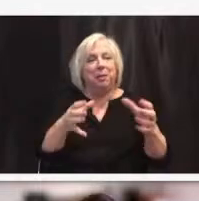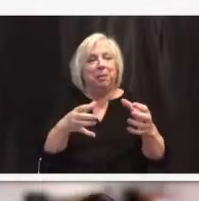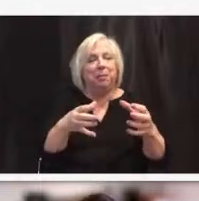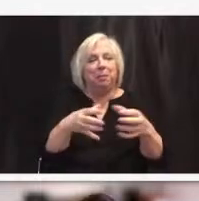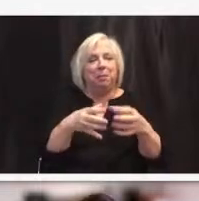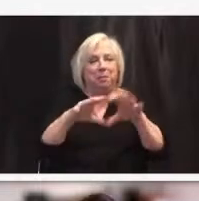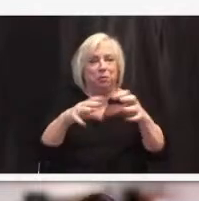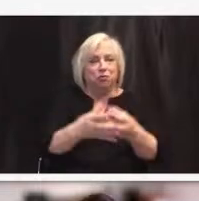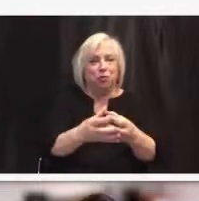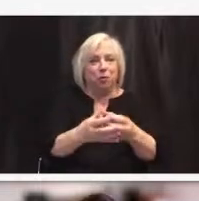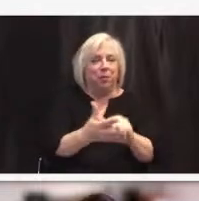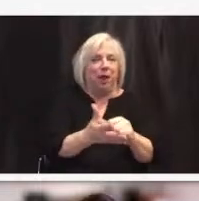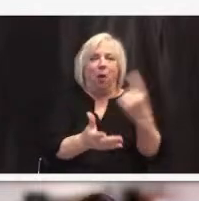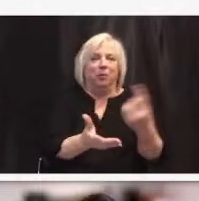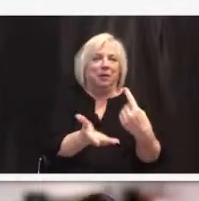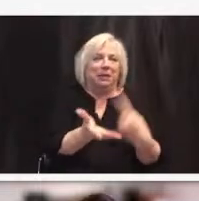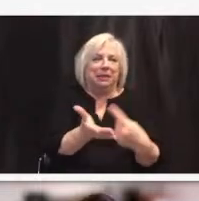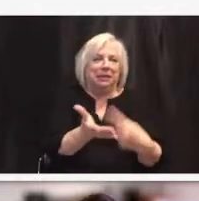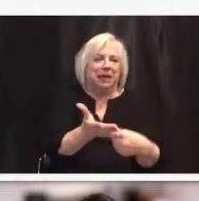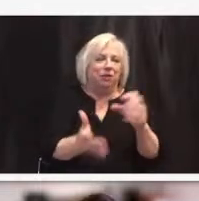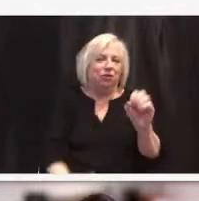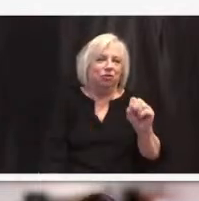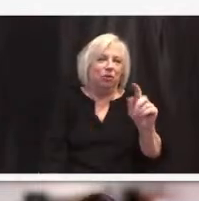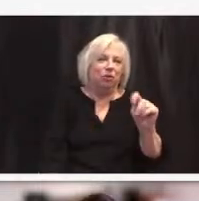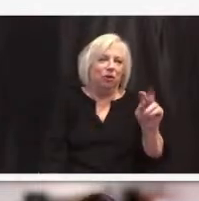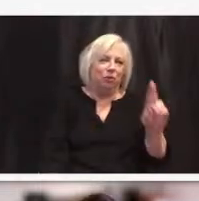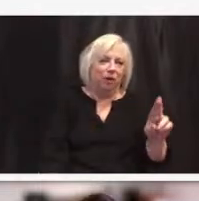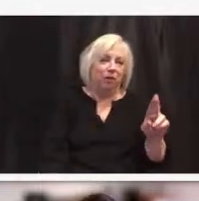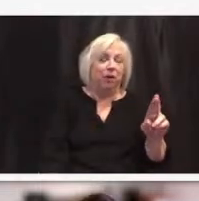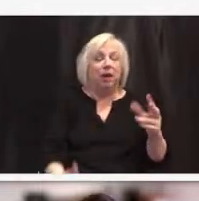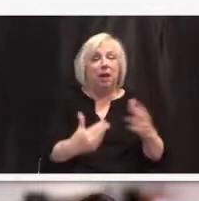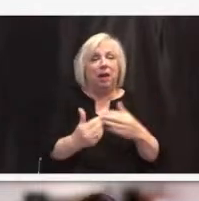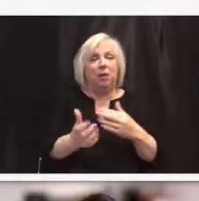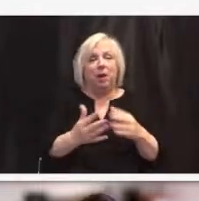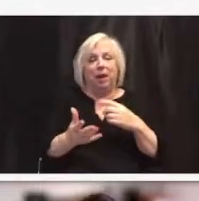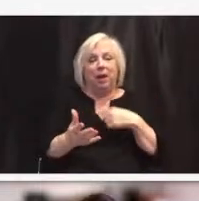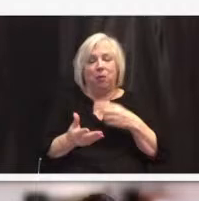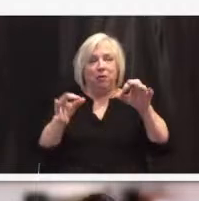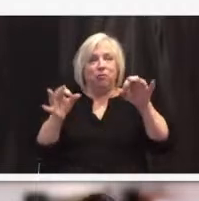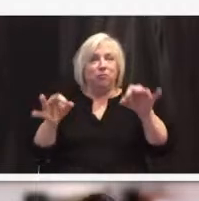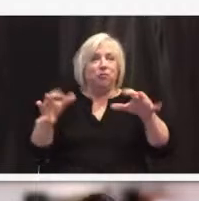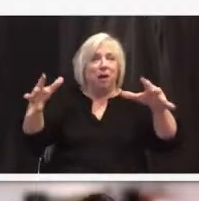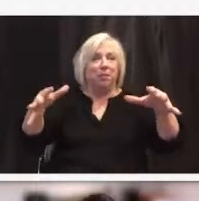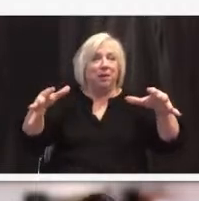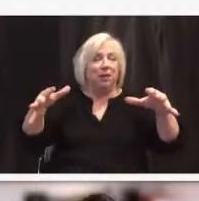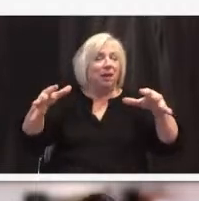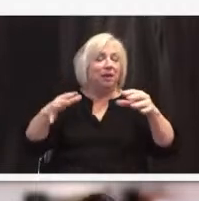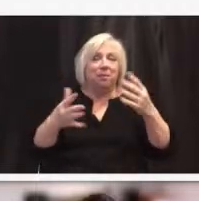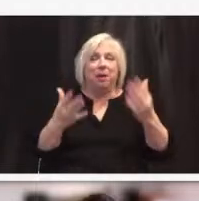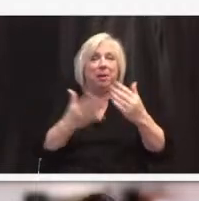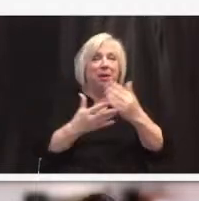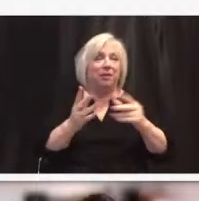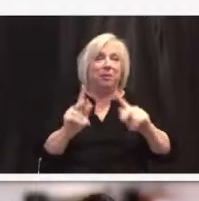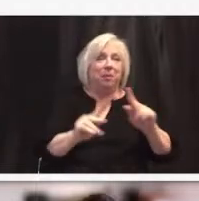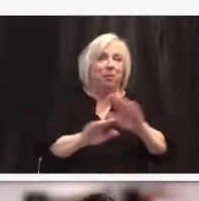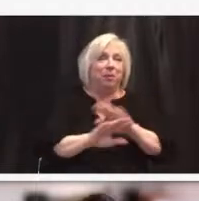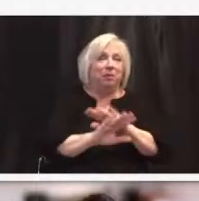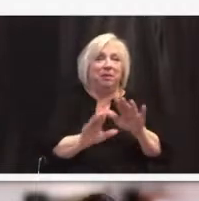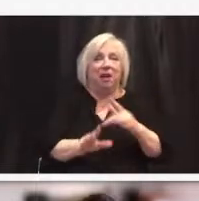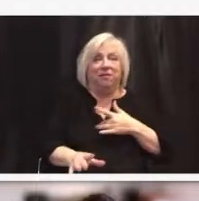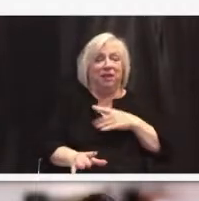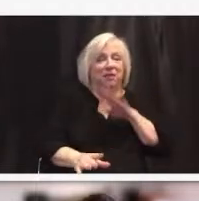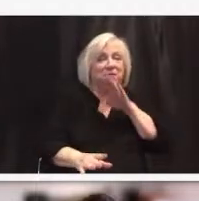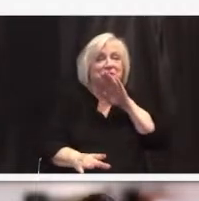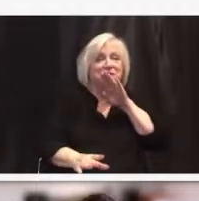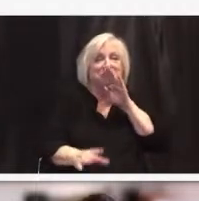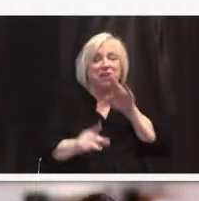rentals. And anyway, I just wanted to throw that out there, and maybe other people aren't as frustrated as I am on the commission about